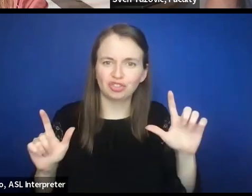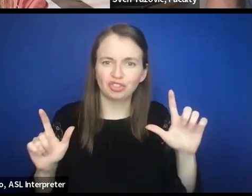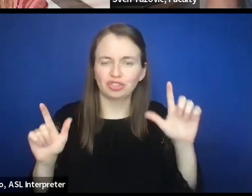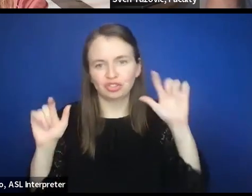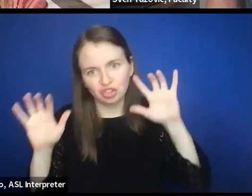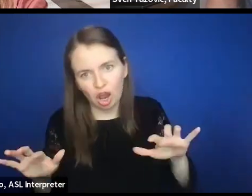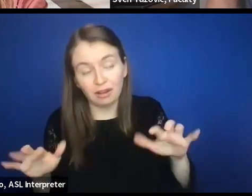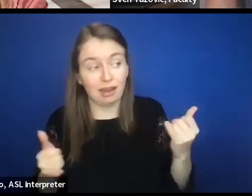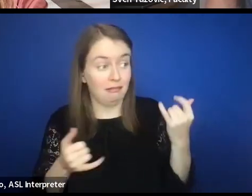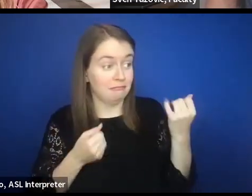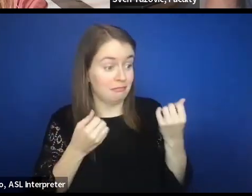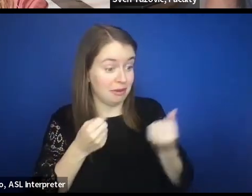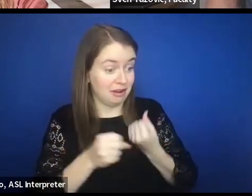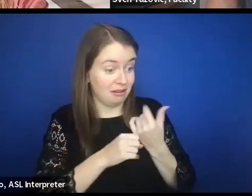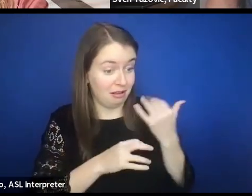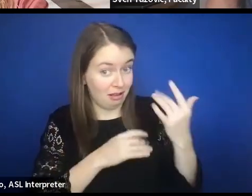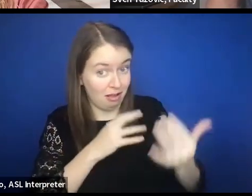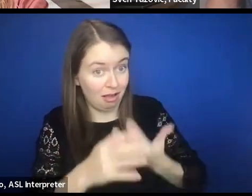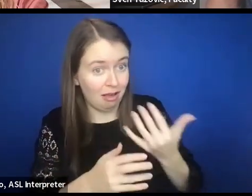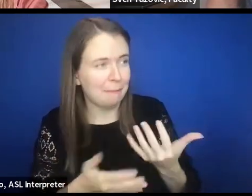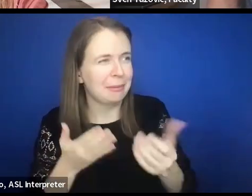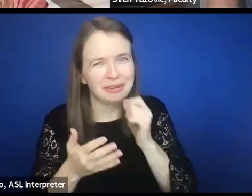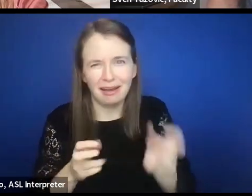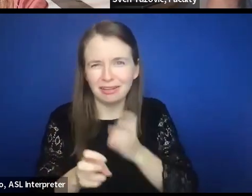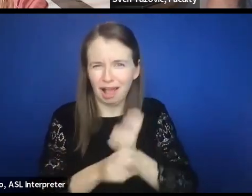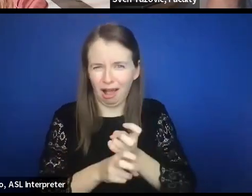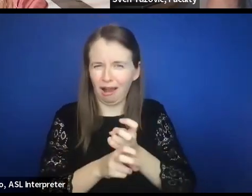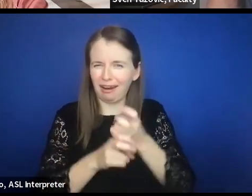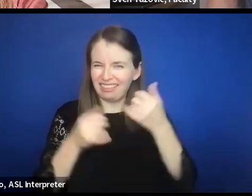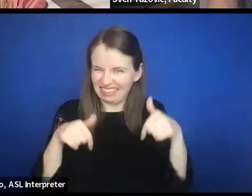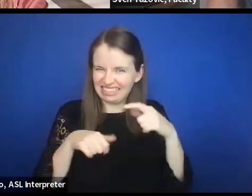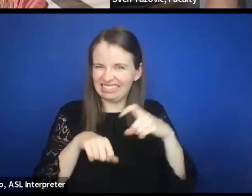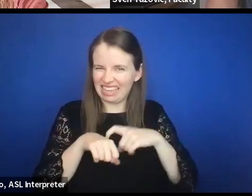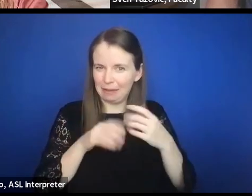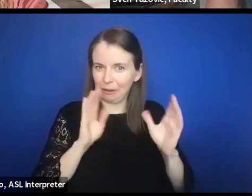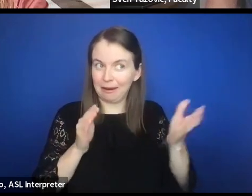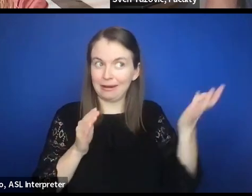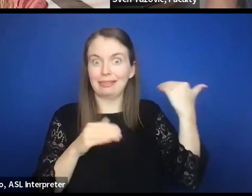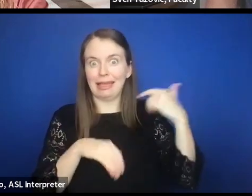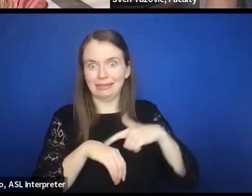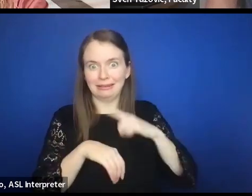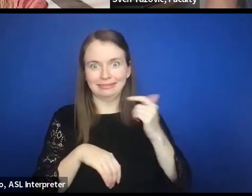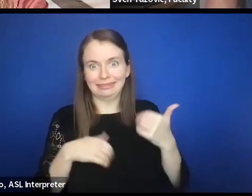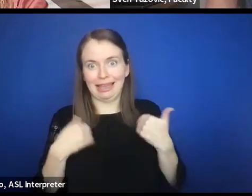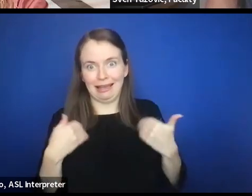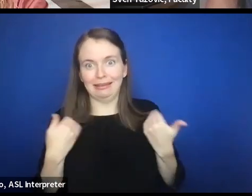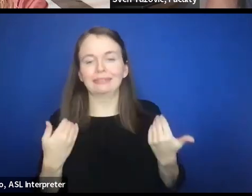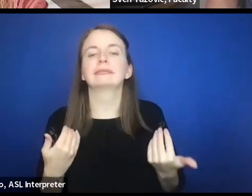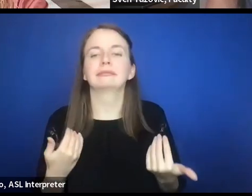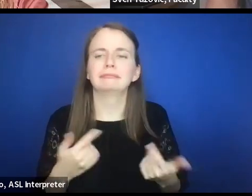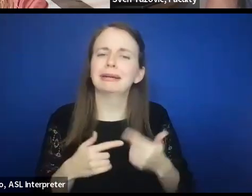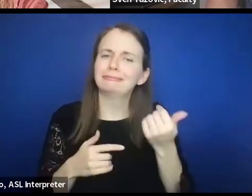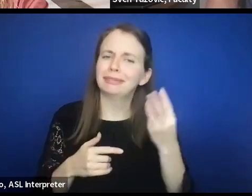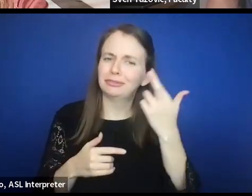now, many years later, it was probably not so difficult for me to return. But I also think there are